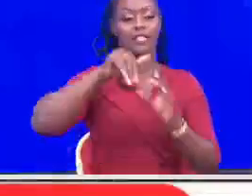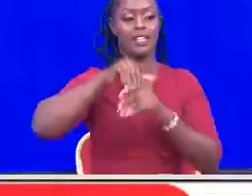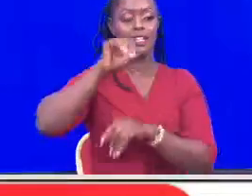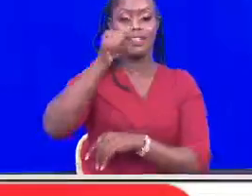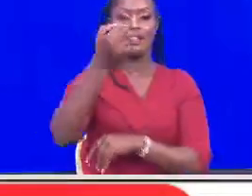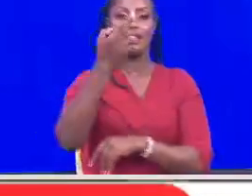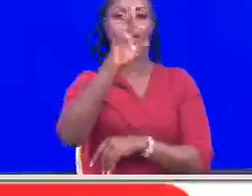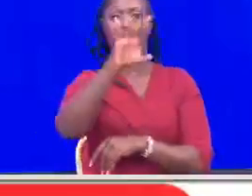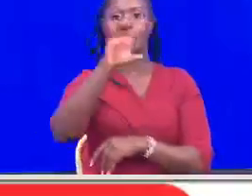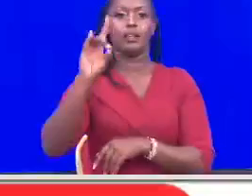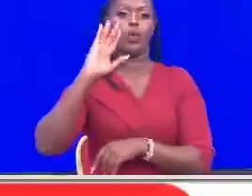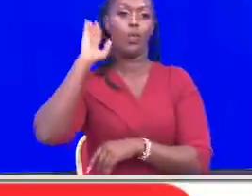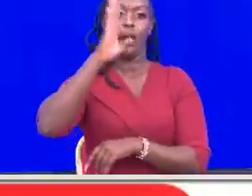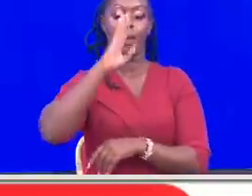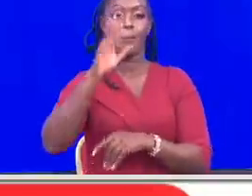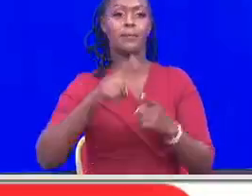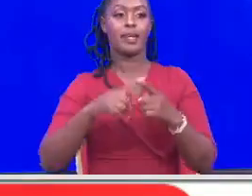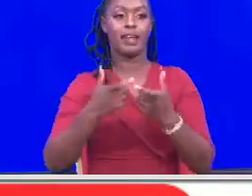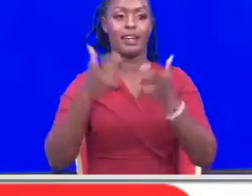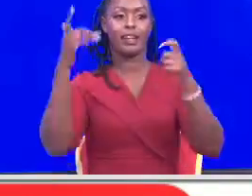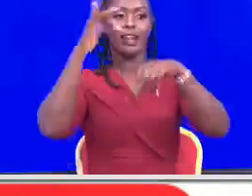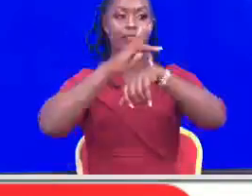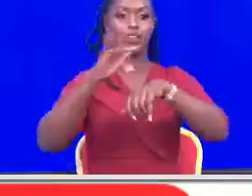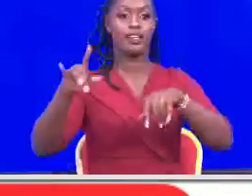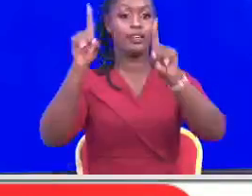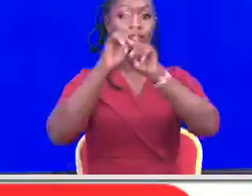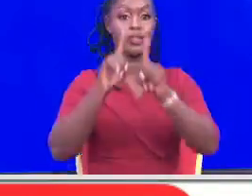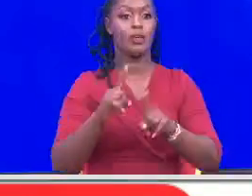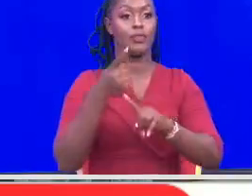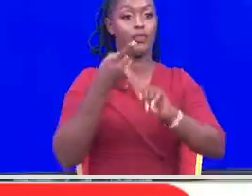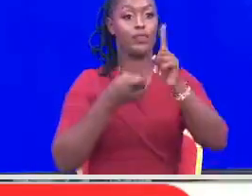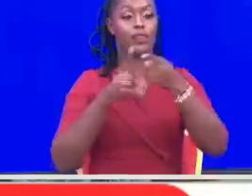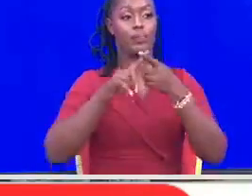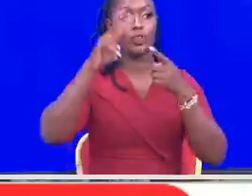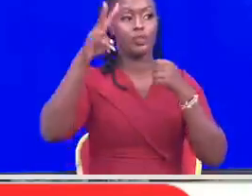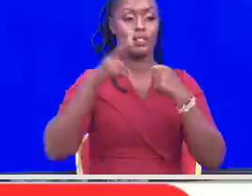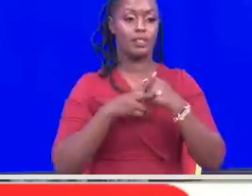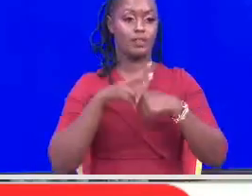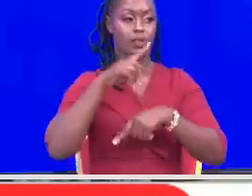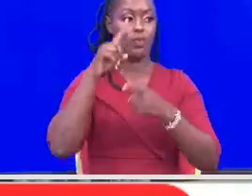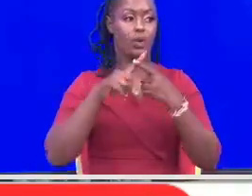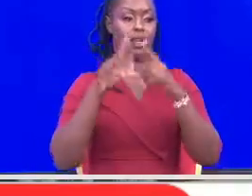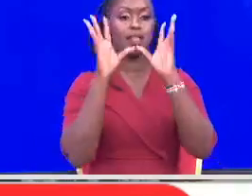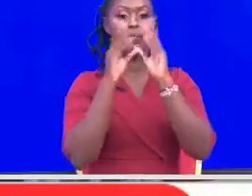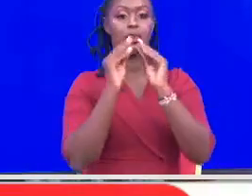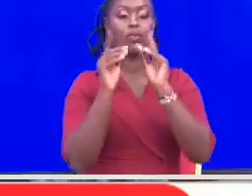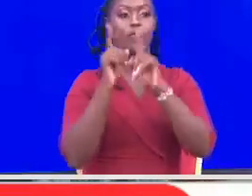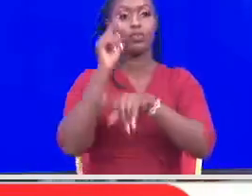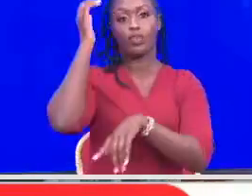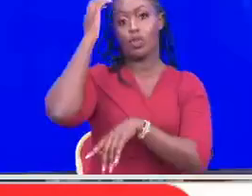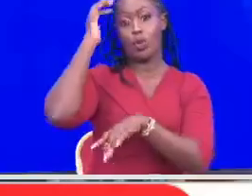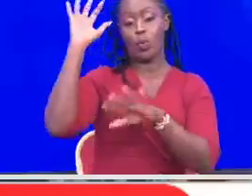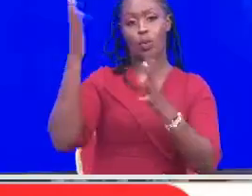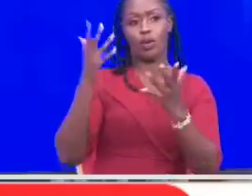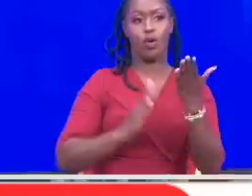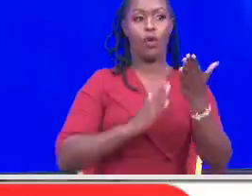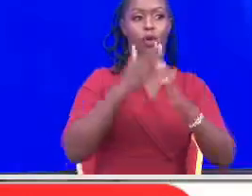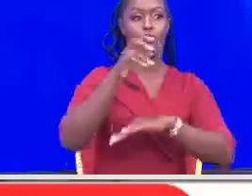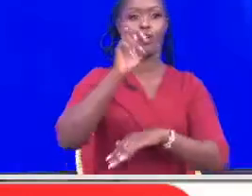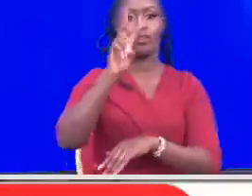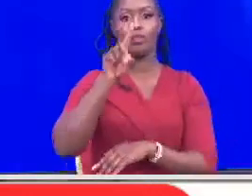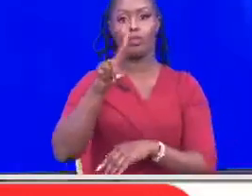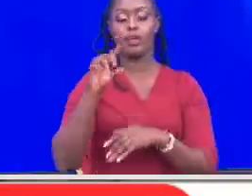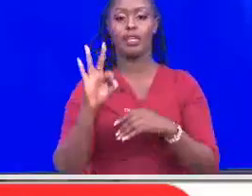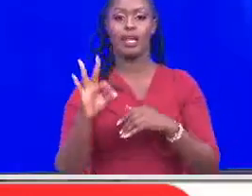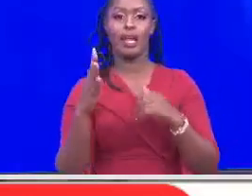lands will be greatly affected, being 23 out of the 27 counties, where in the meeting it was also noted that over 2.3 million people